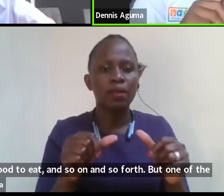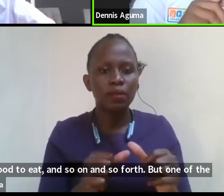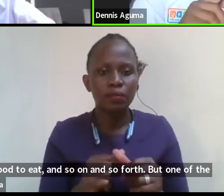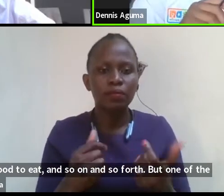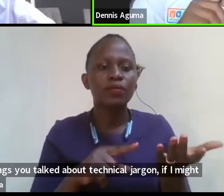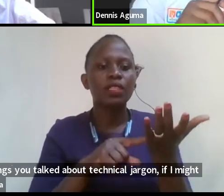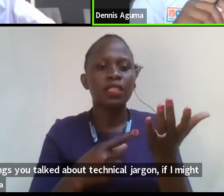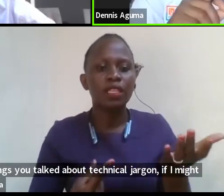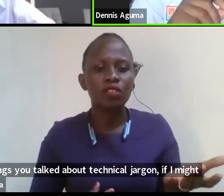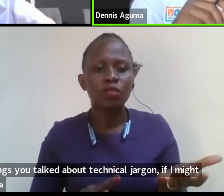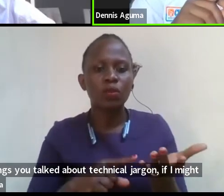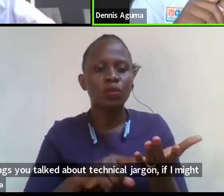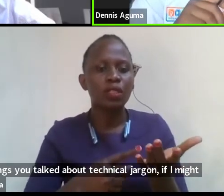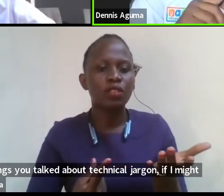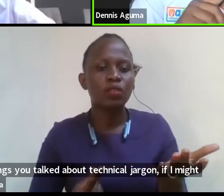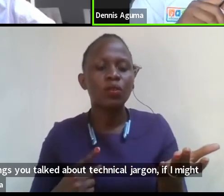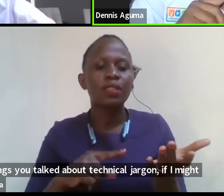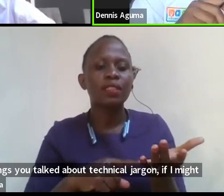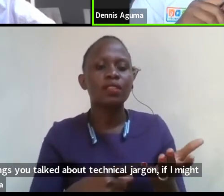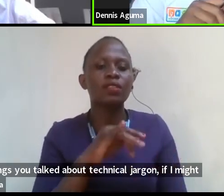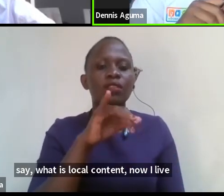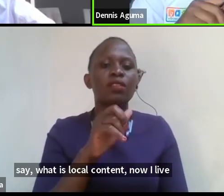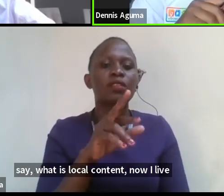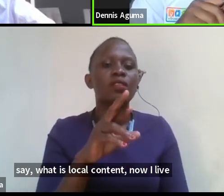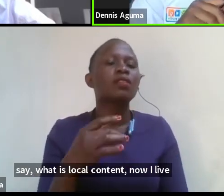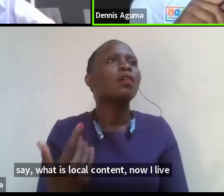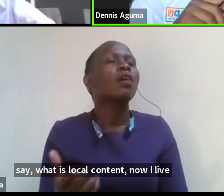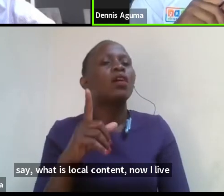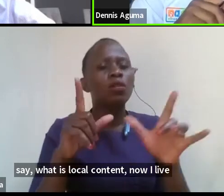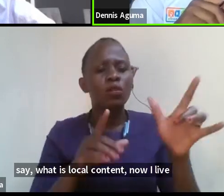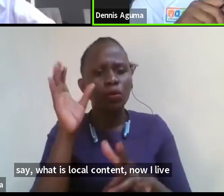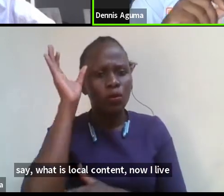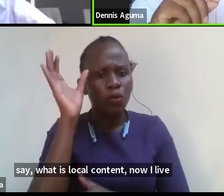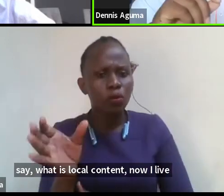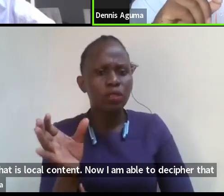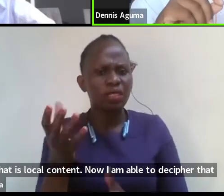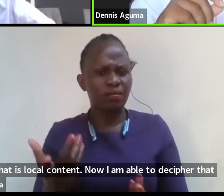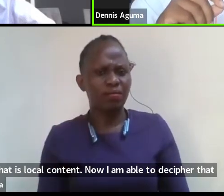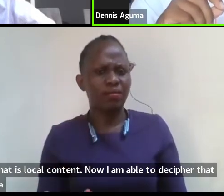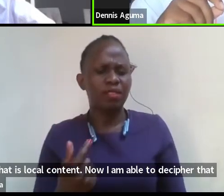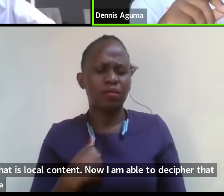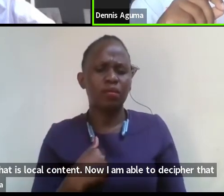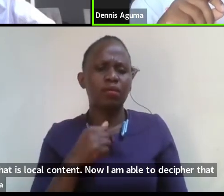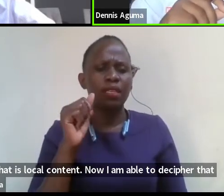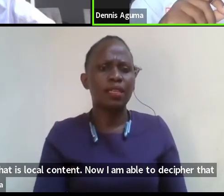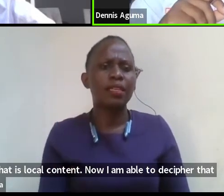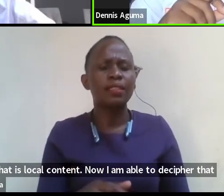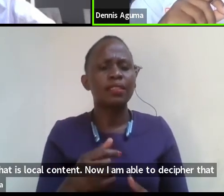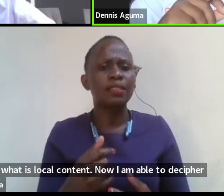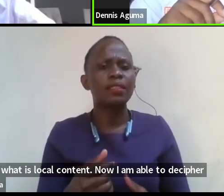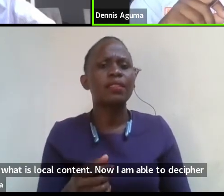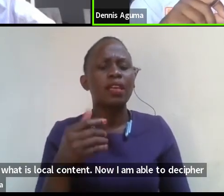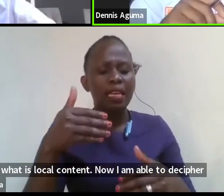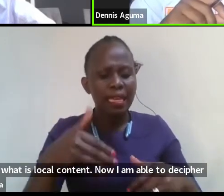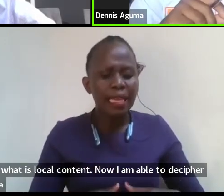is local content? Now, I'm able to decipher that. But for a young person who is on this